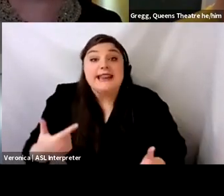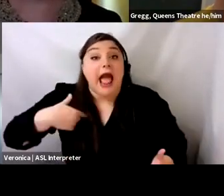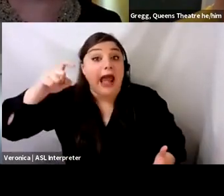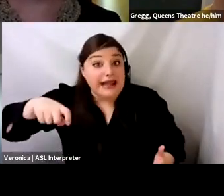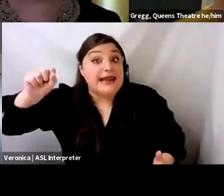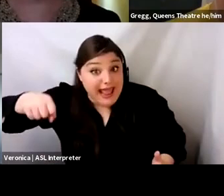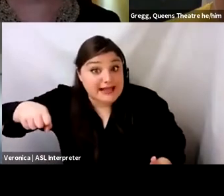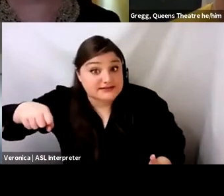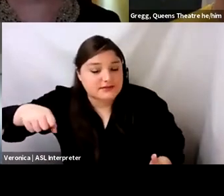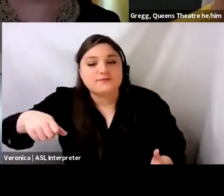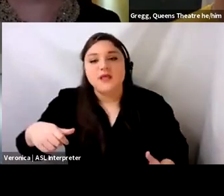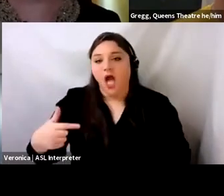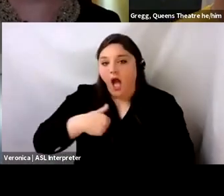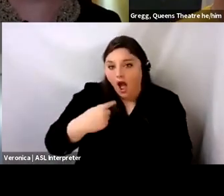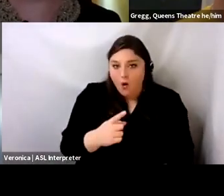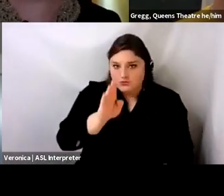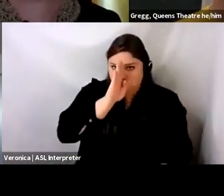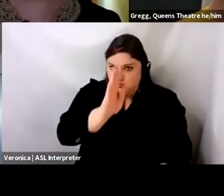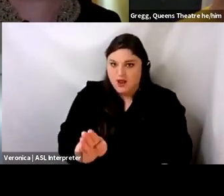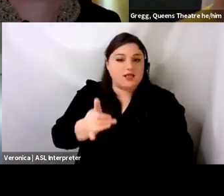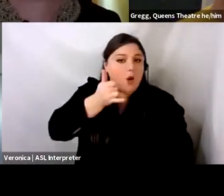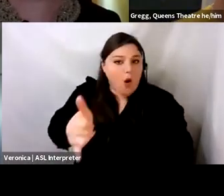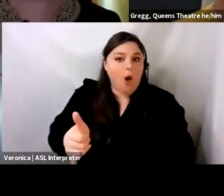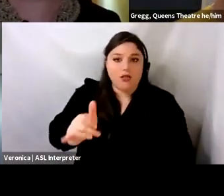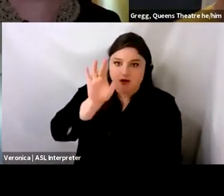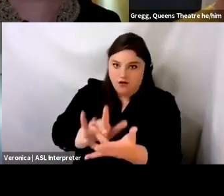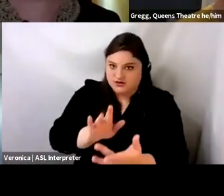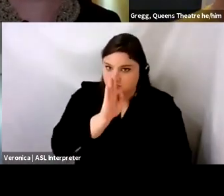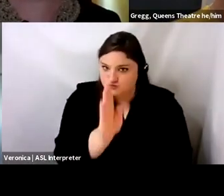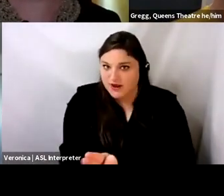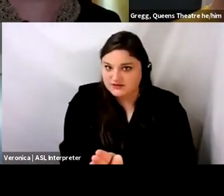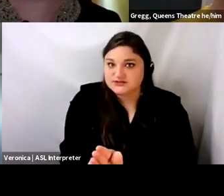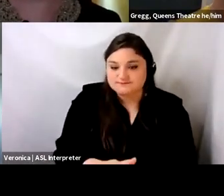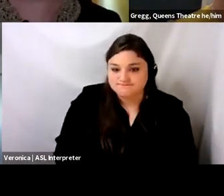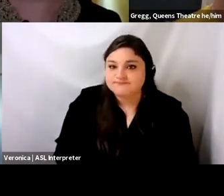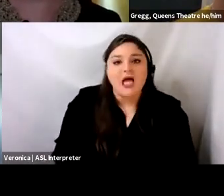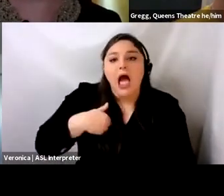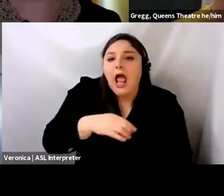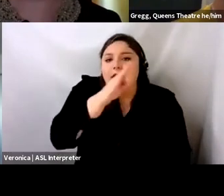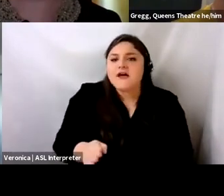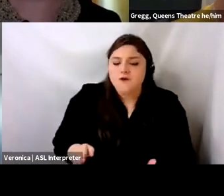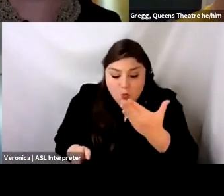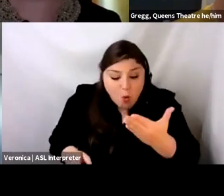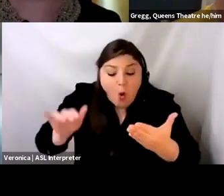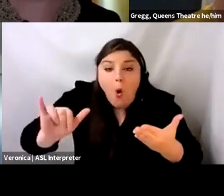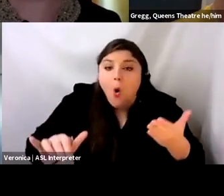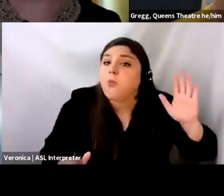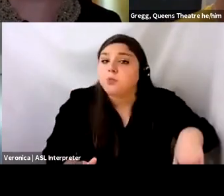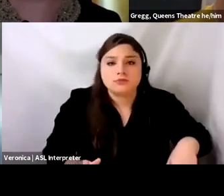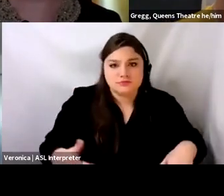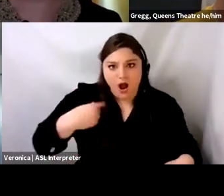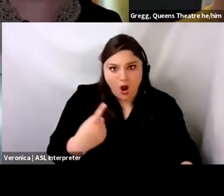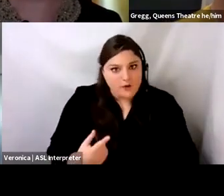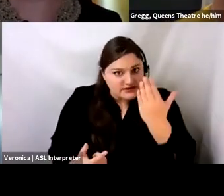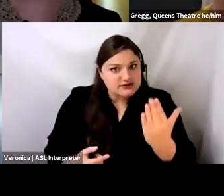blind, visually, uh, have had it happen in the past when we had a convening in September, you know, people would be calling for, um, audio description when they